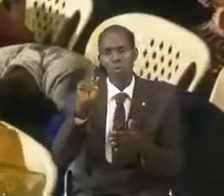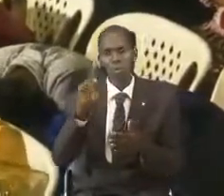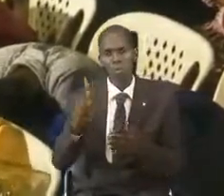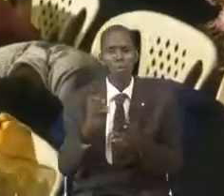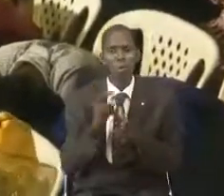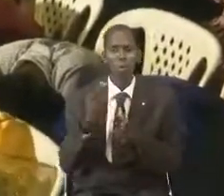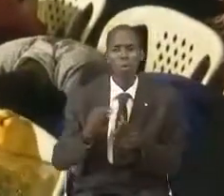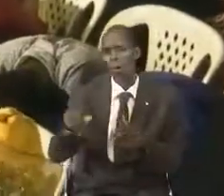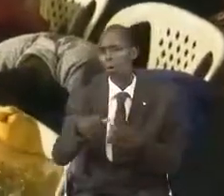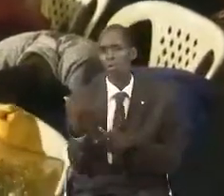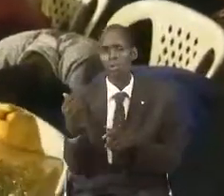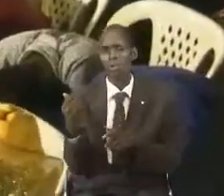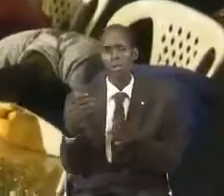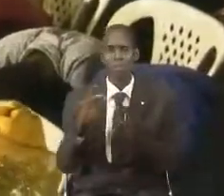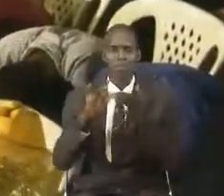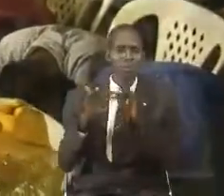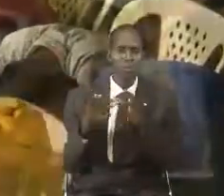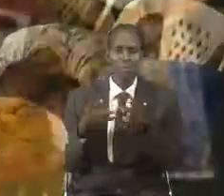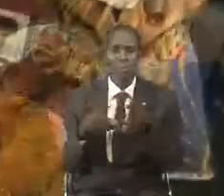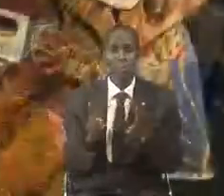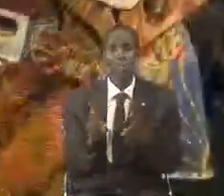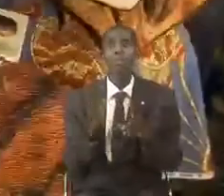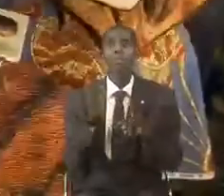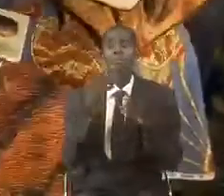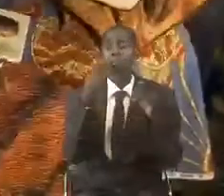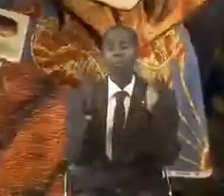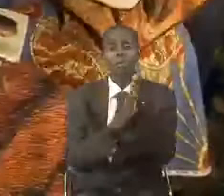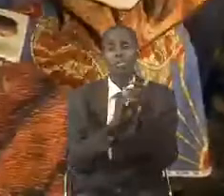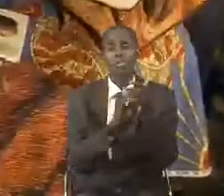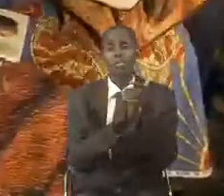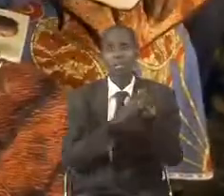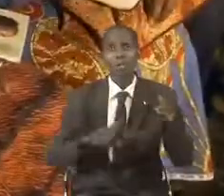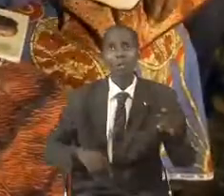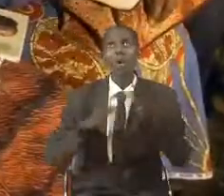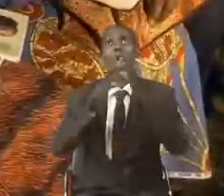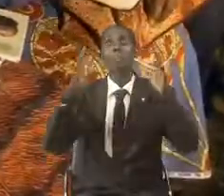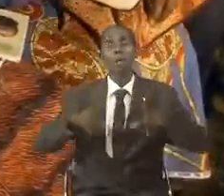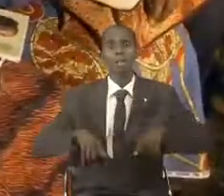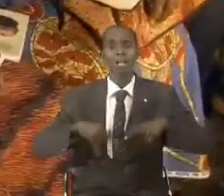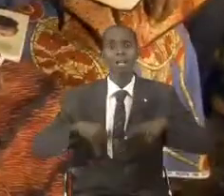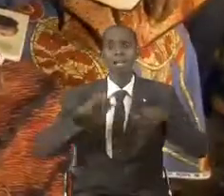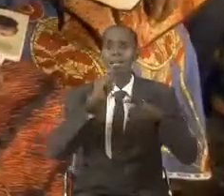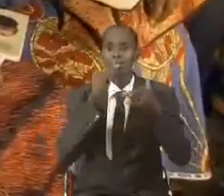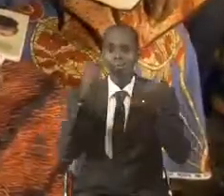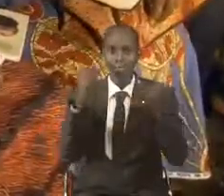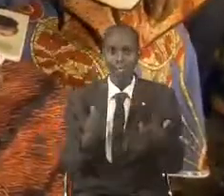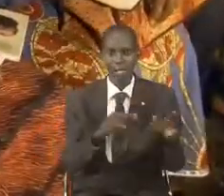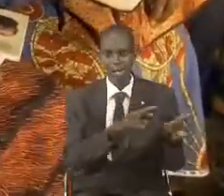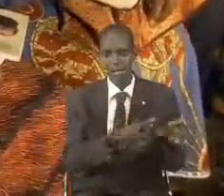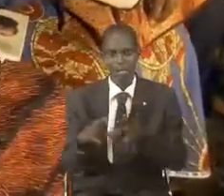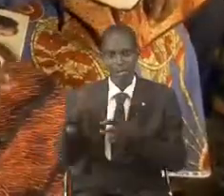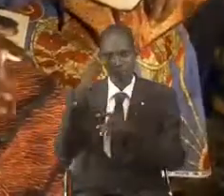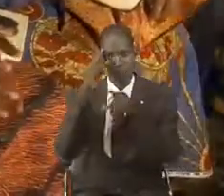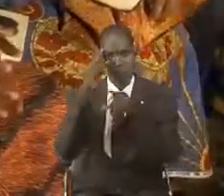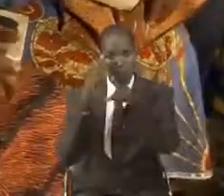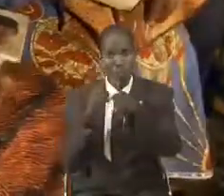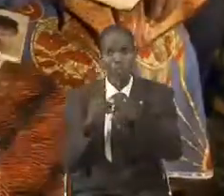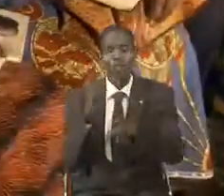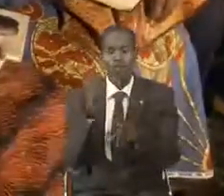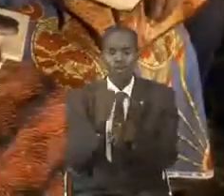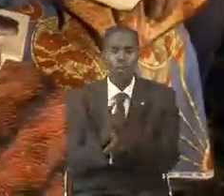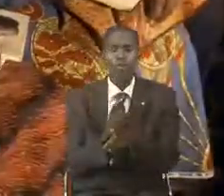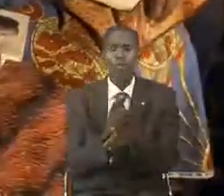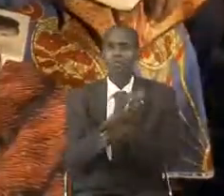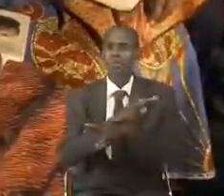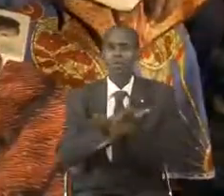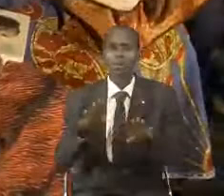are anywhere you are connected with us. Praise the Lord, abundant life, eternal life has come to